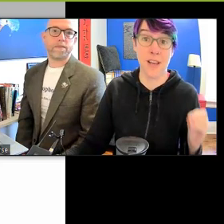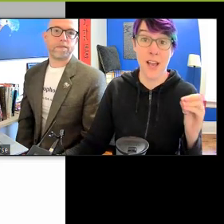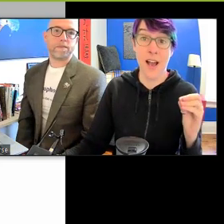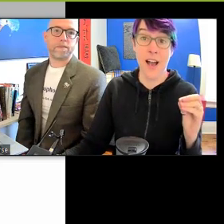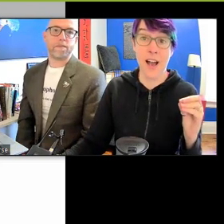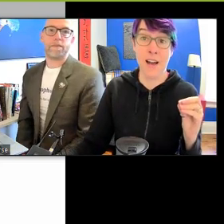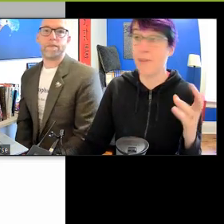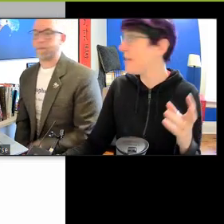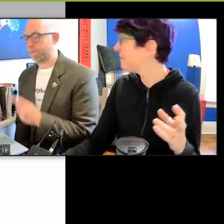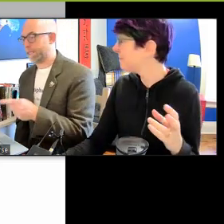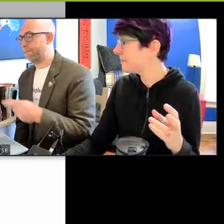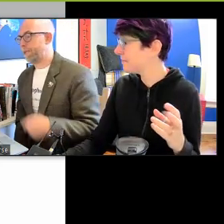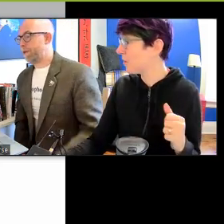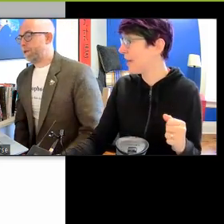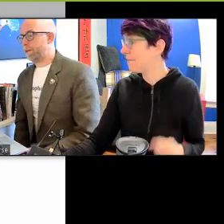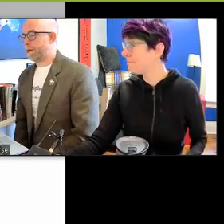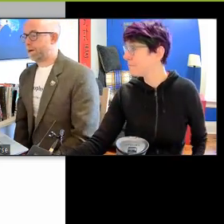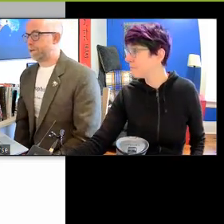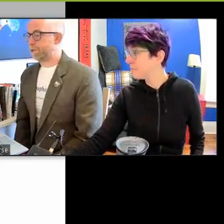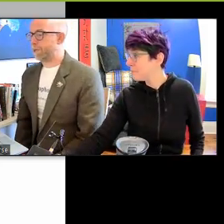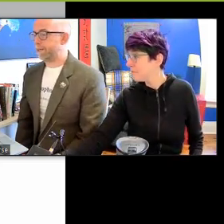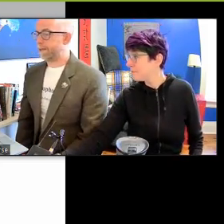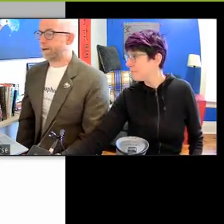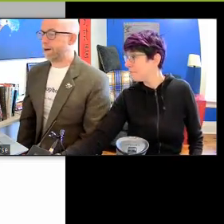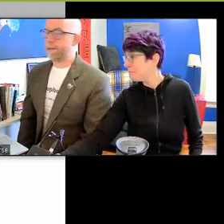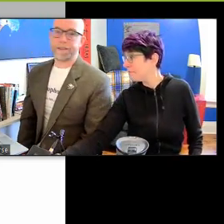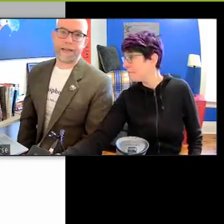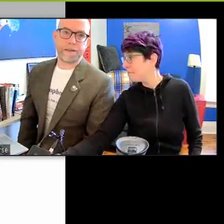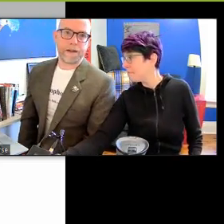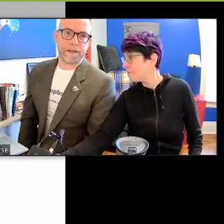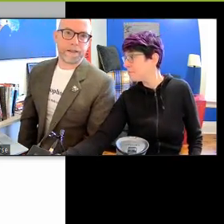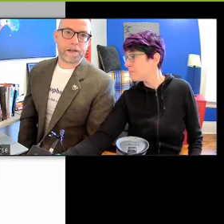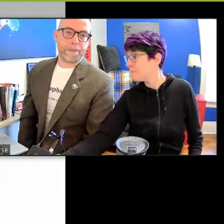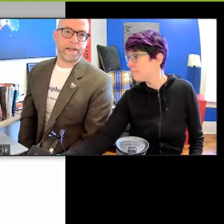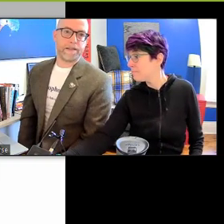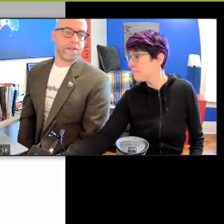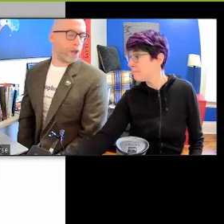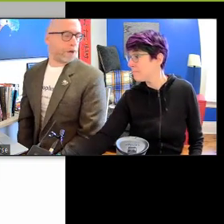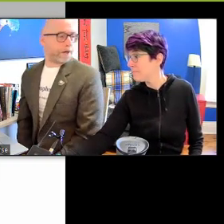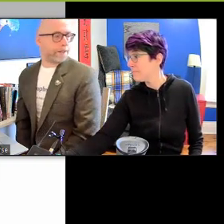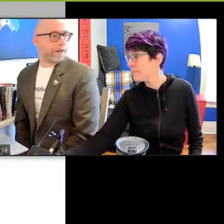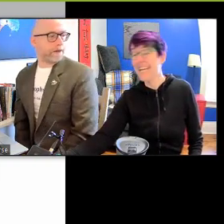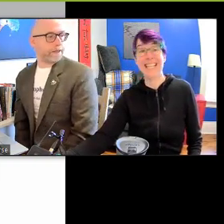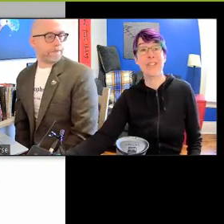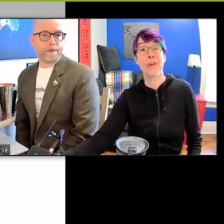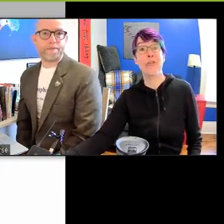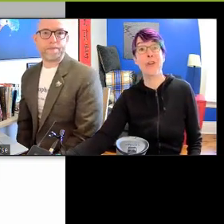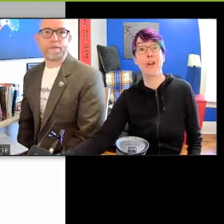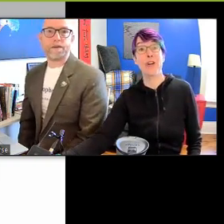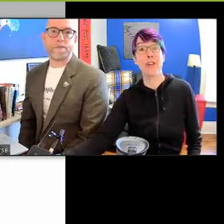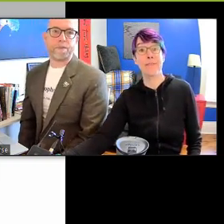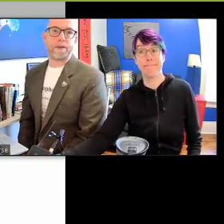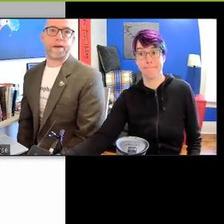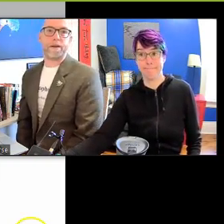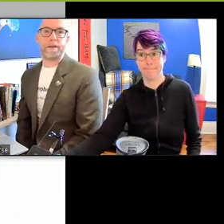pressures. Right? Yep. Okay. Just want to take care of this at the start. The next topic test, it's the third. Is that correct? It is the